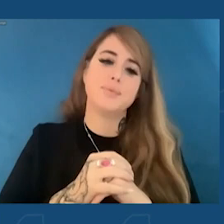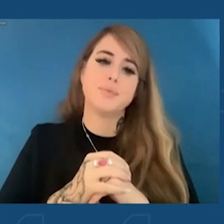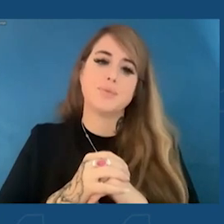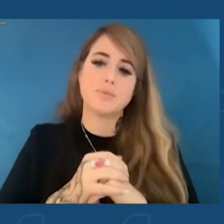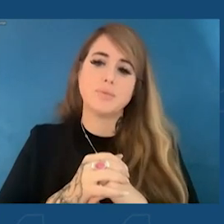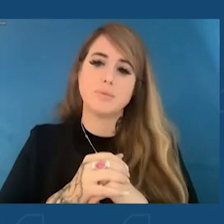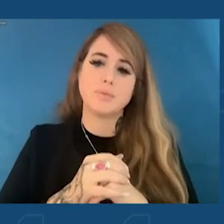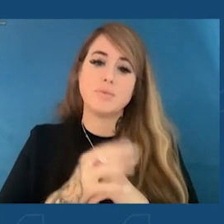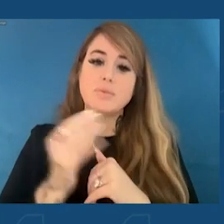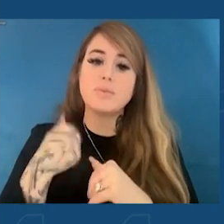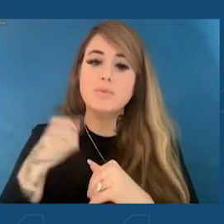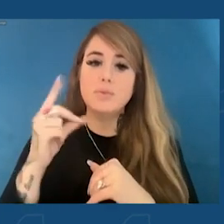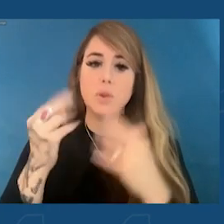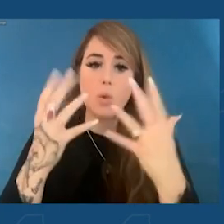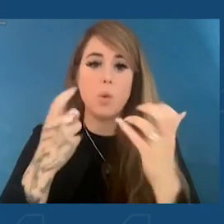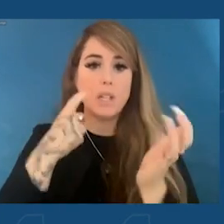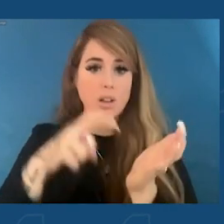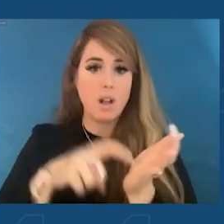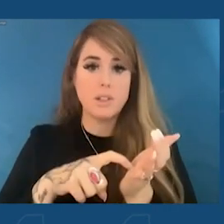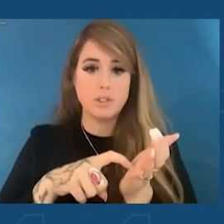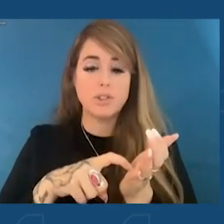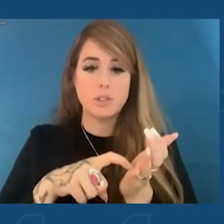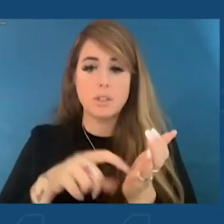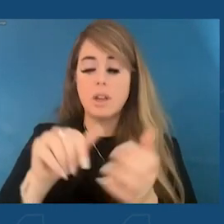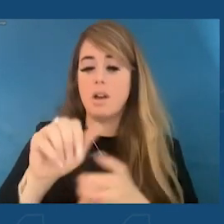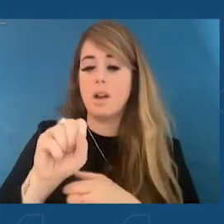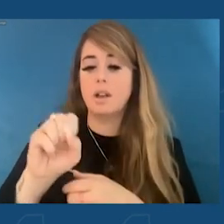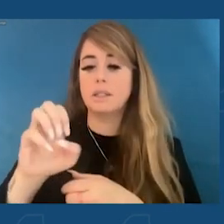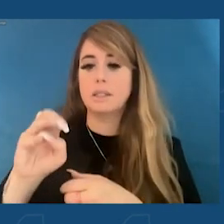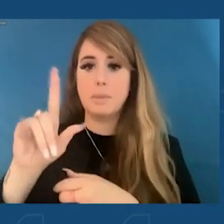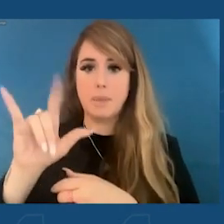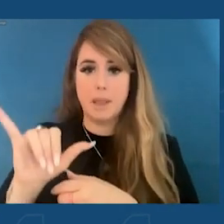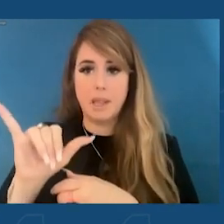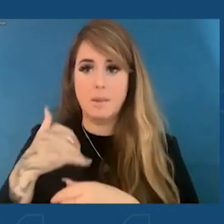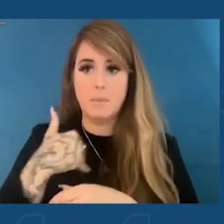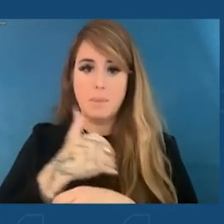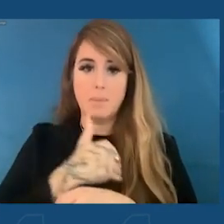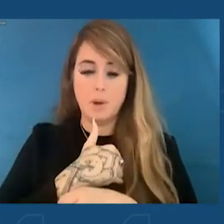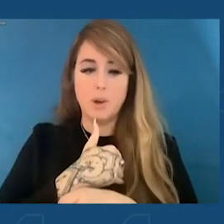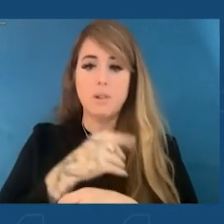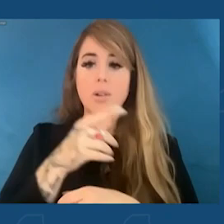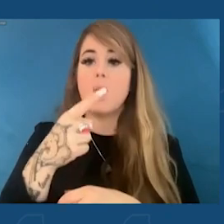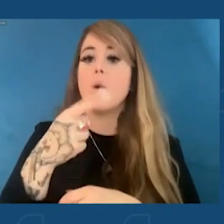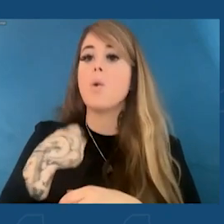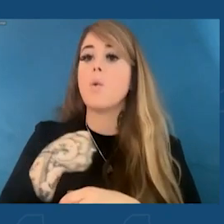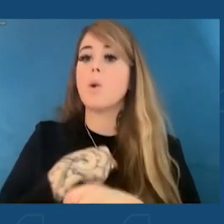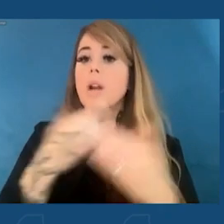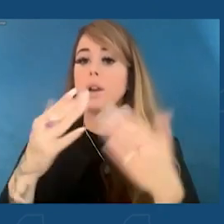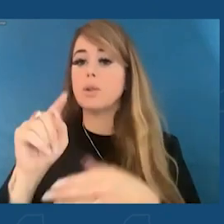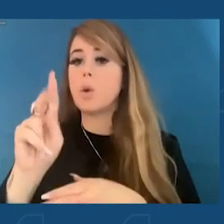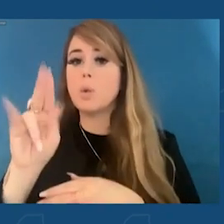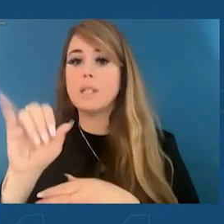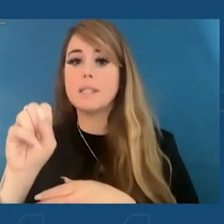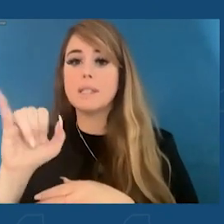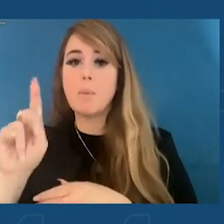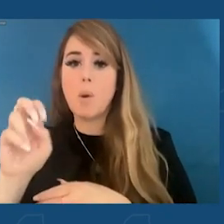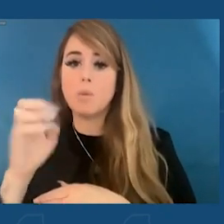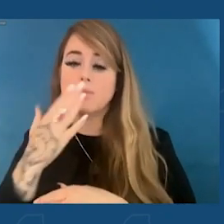And I do want to acknowledge Assemblymember Tony Simone, who's also here, and we thank you as well.